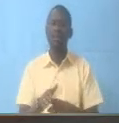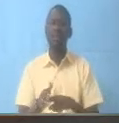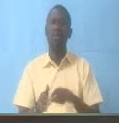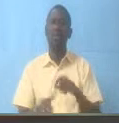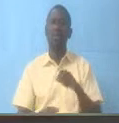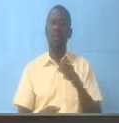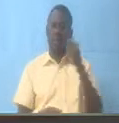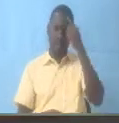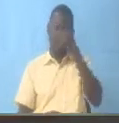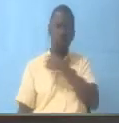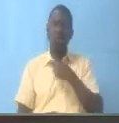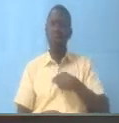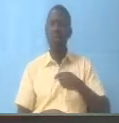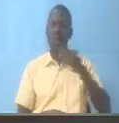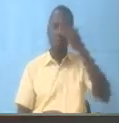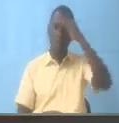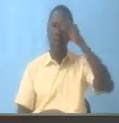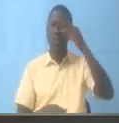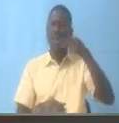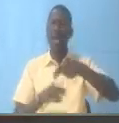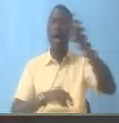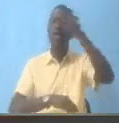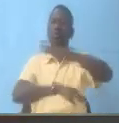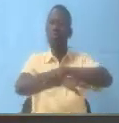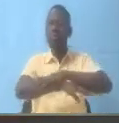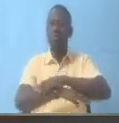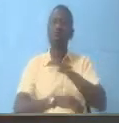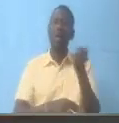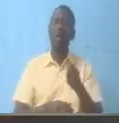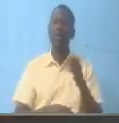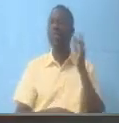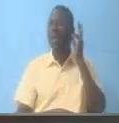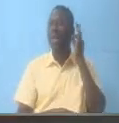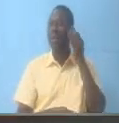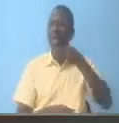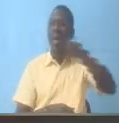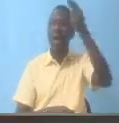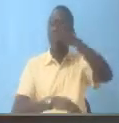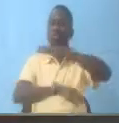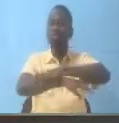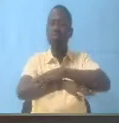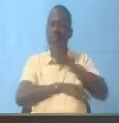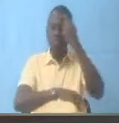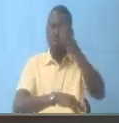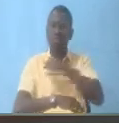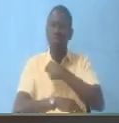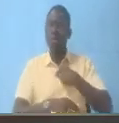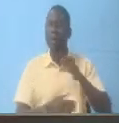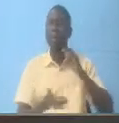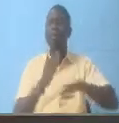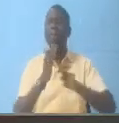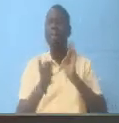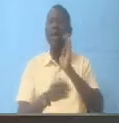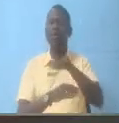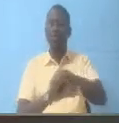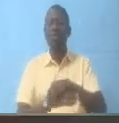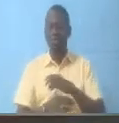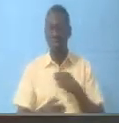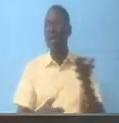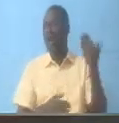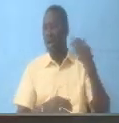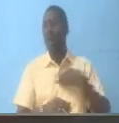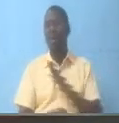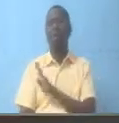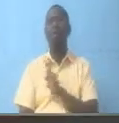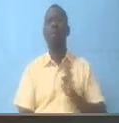also, where I was a member of the board. Kan léegi li ma ci gën a liggéey moo nekk board member comme lu mel ni ki St. Augustine's maa